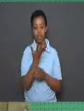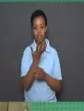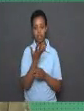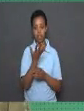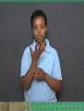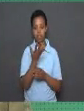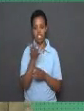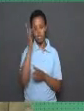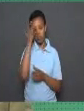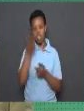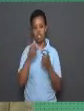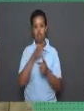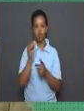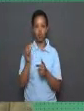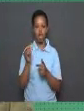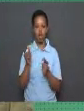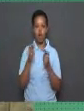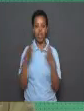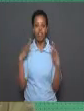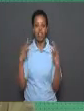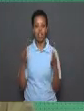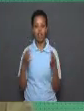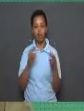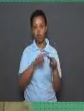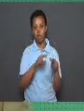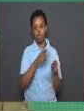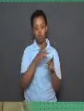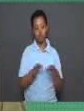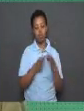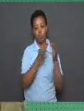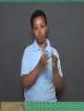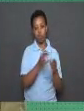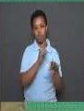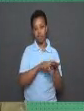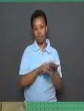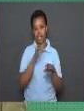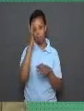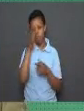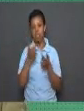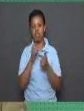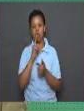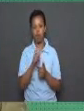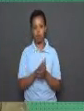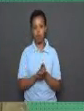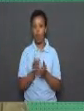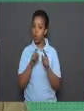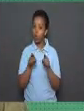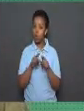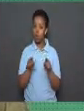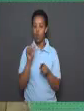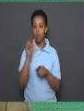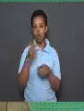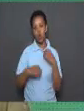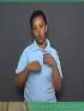when they are transferred into a healthy host. Different microorganisms will